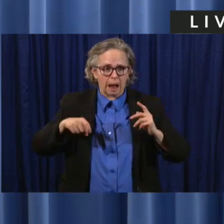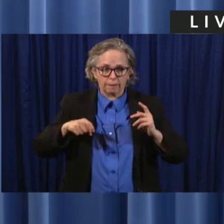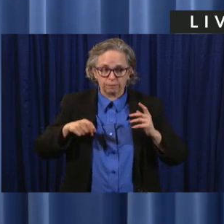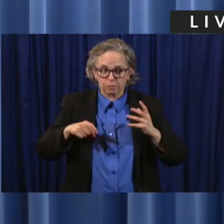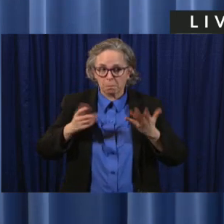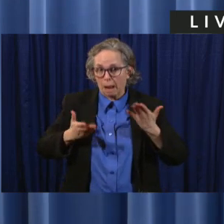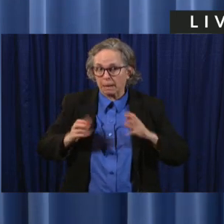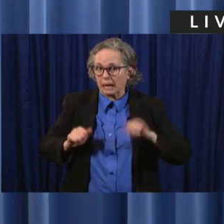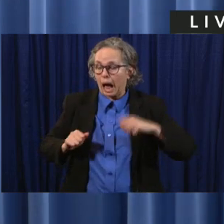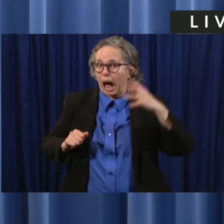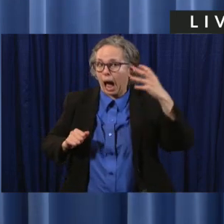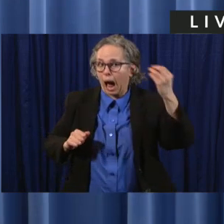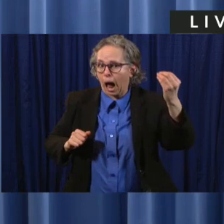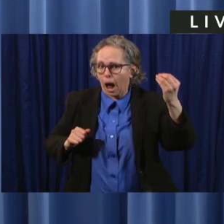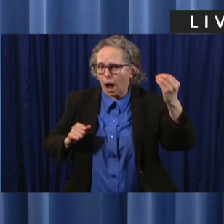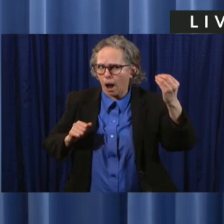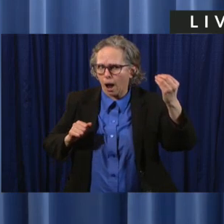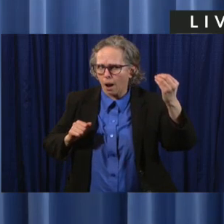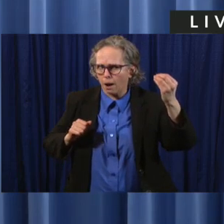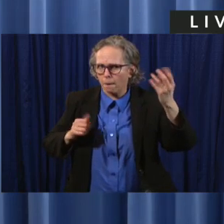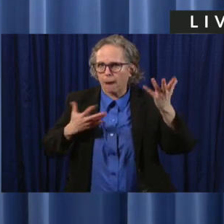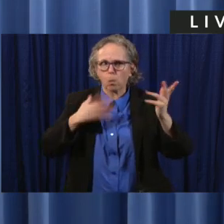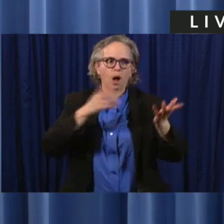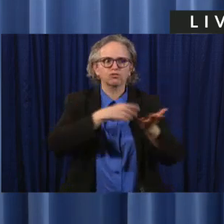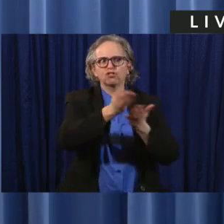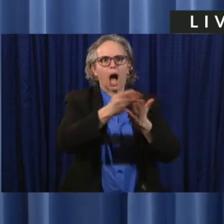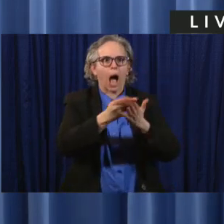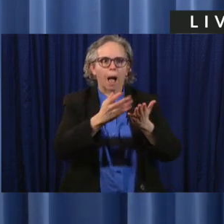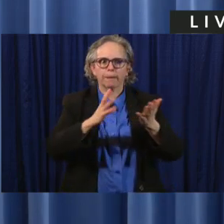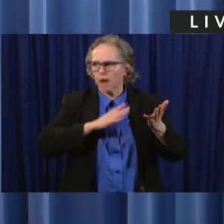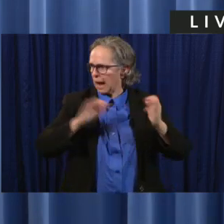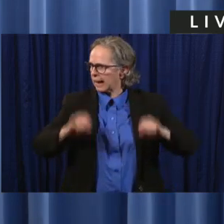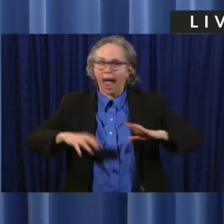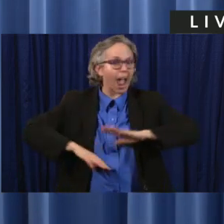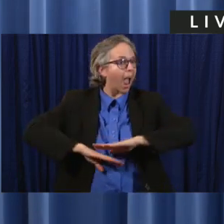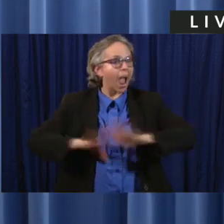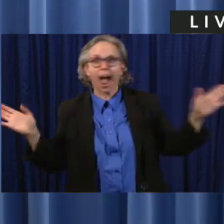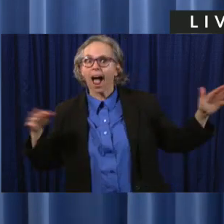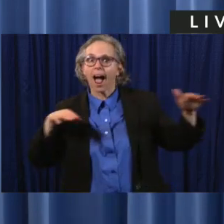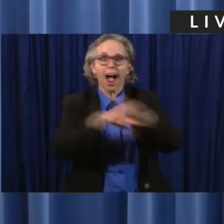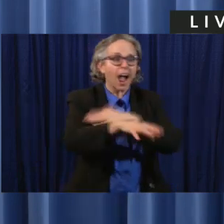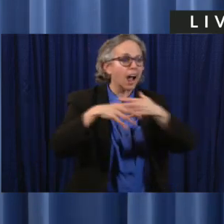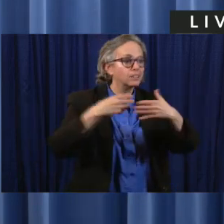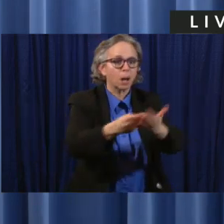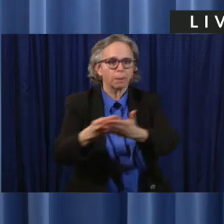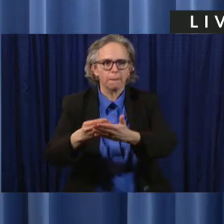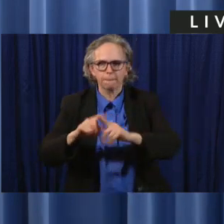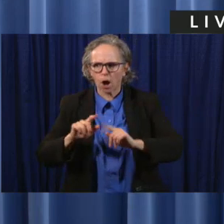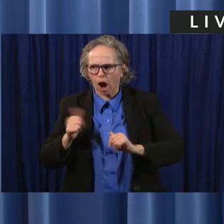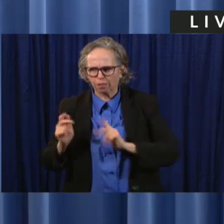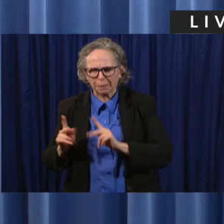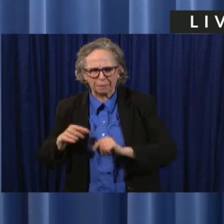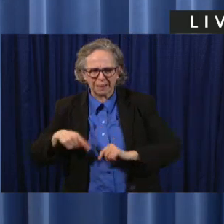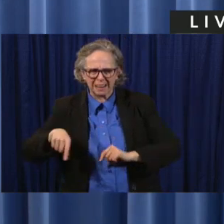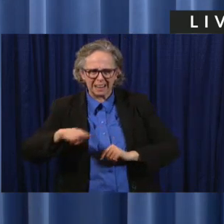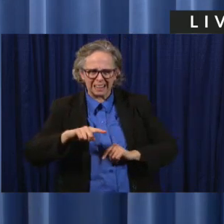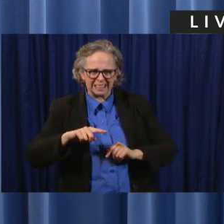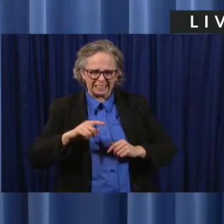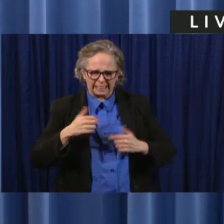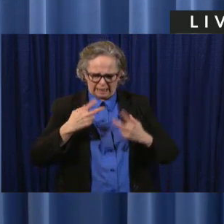some time, and that's great. But for other people, if they assess their